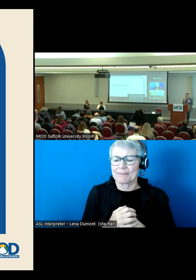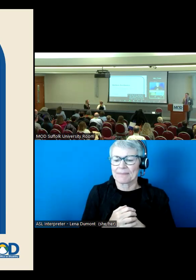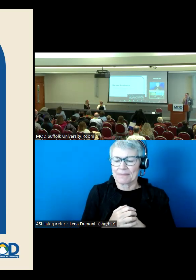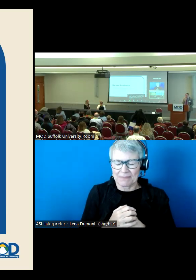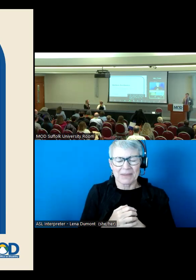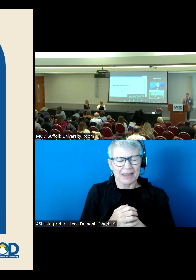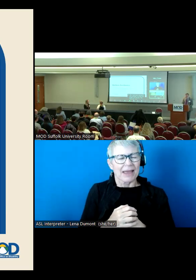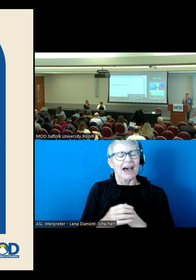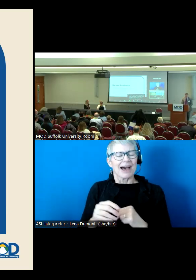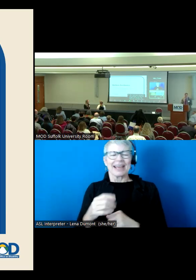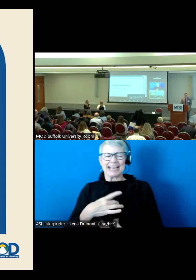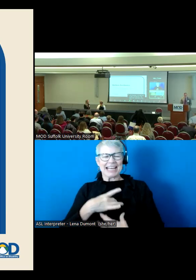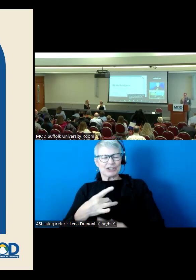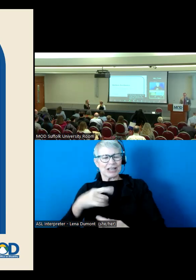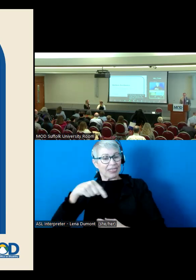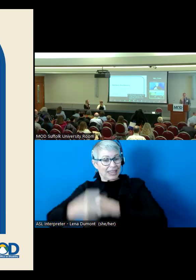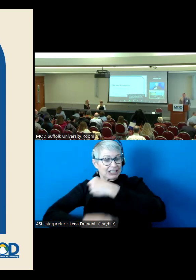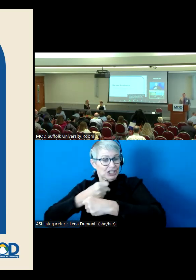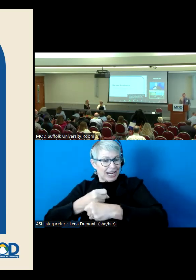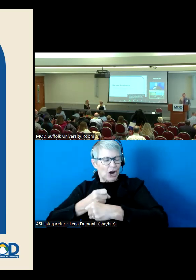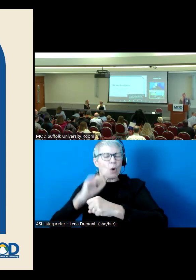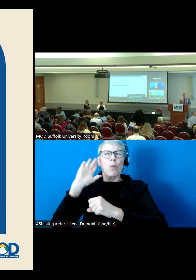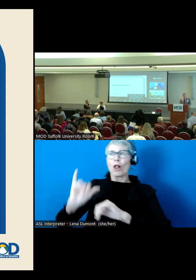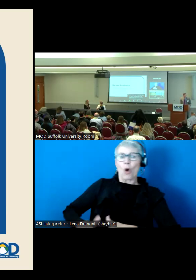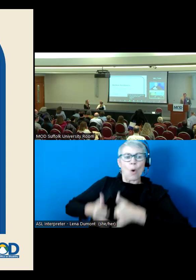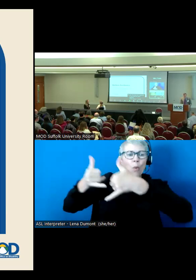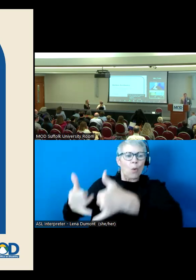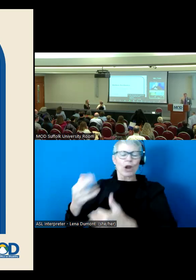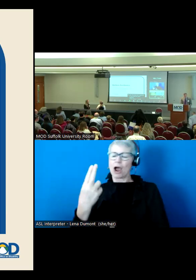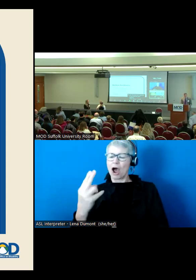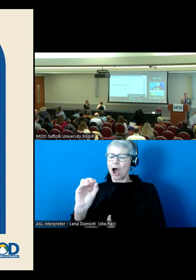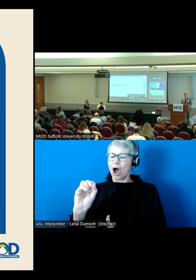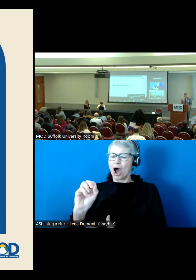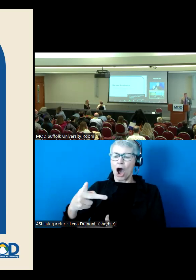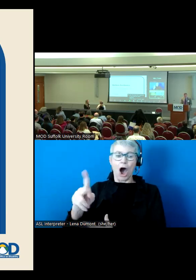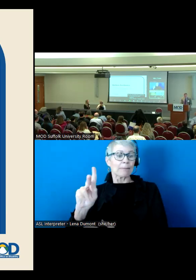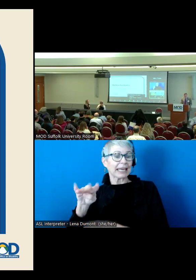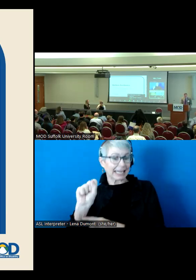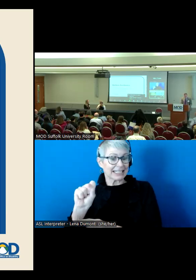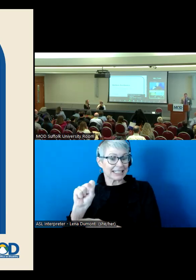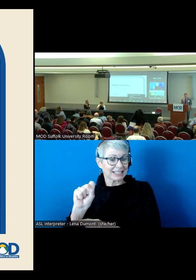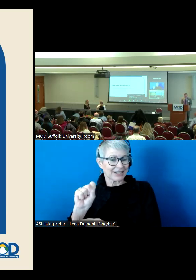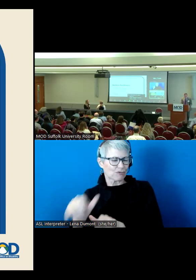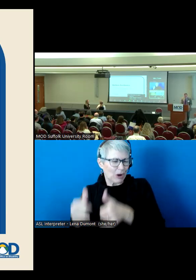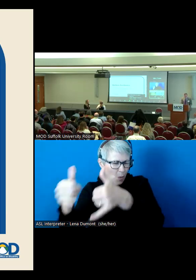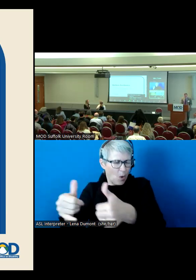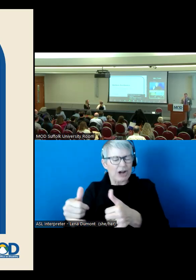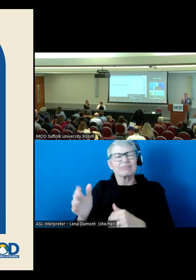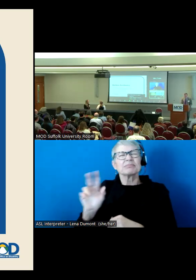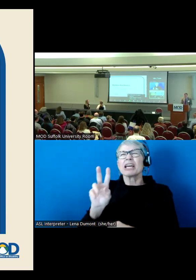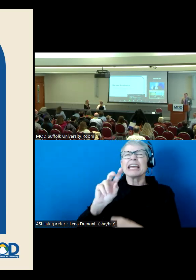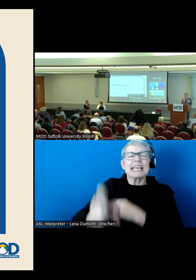year's recipients of the Hopkins Award. In 2002, 11 MBTA riders and the Boston Center for Independent